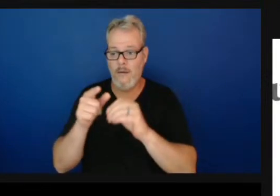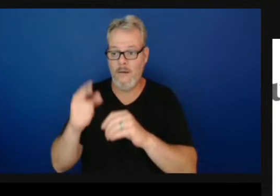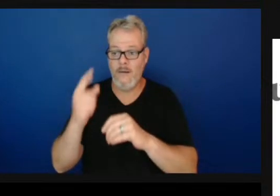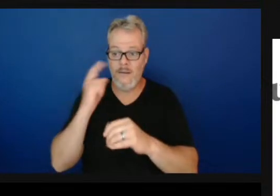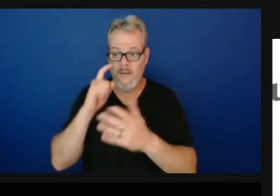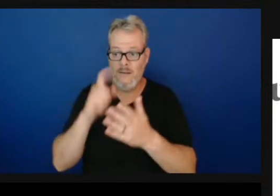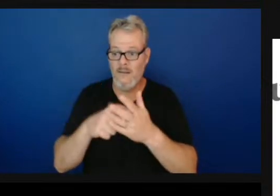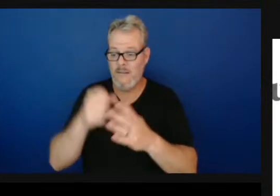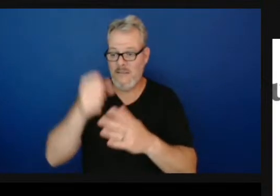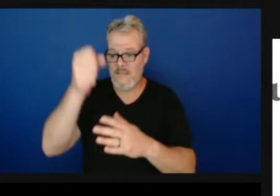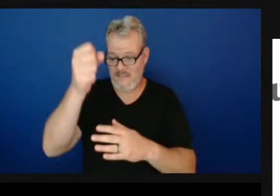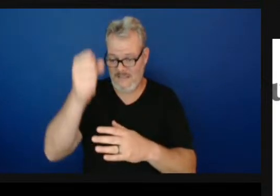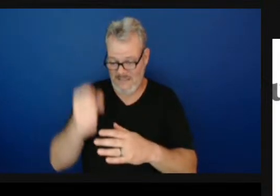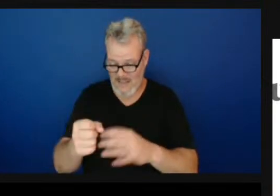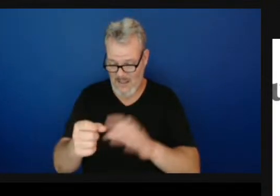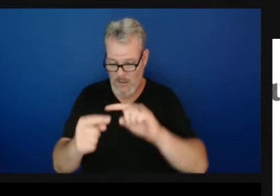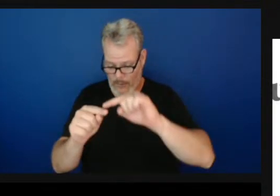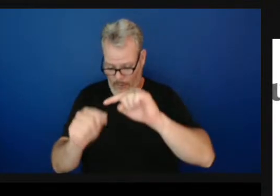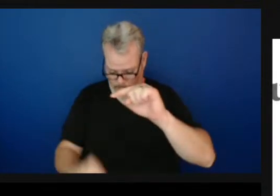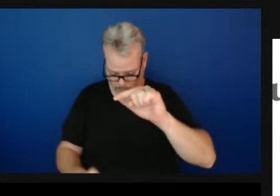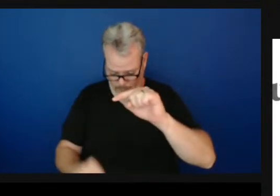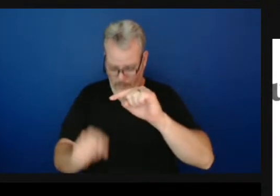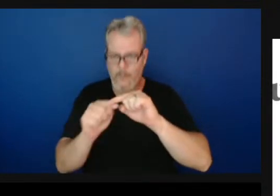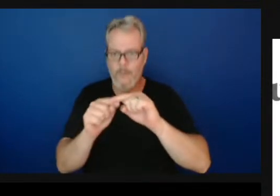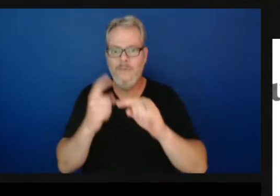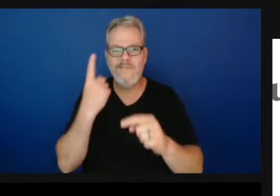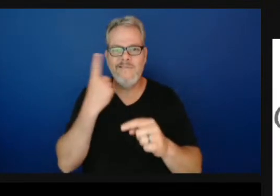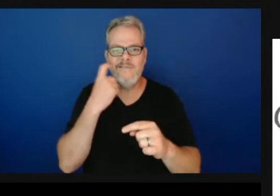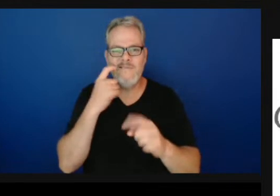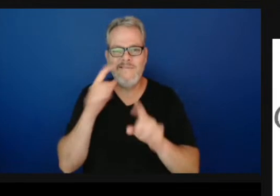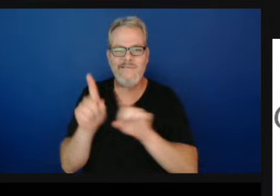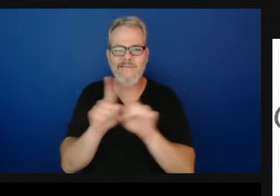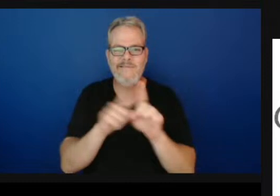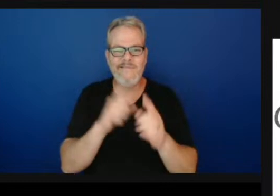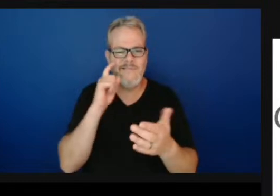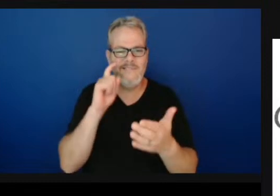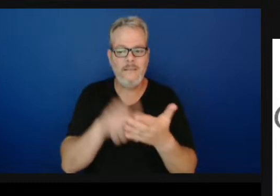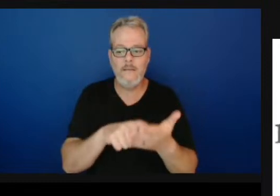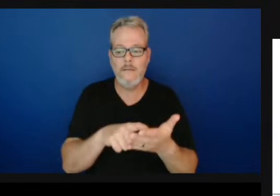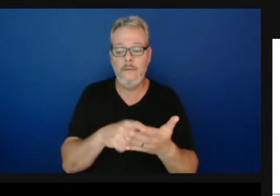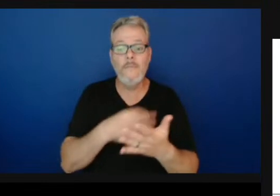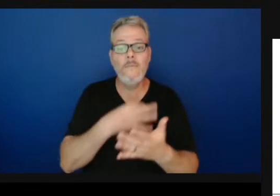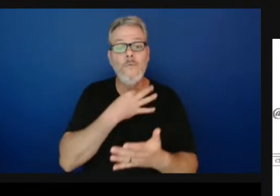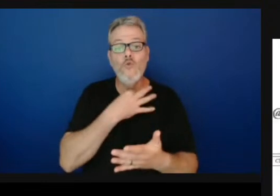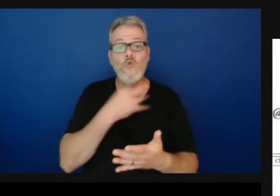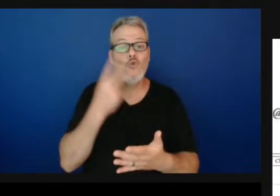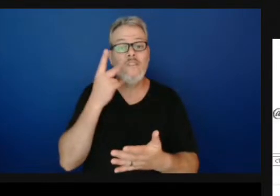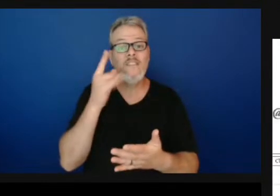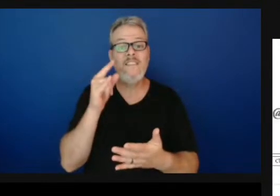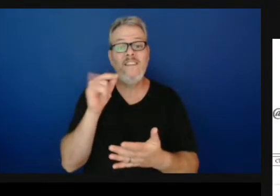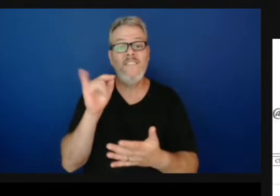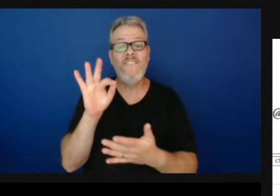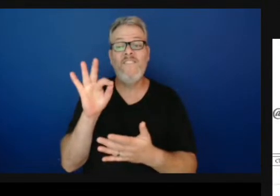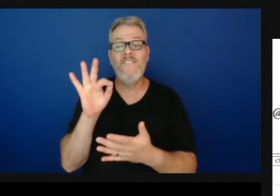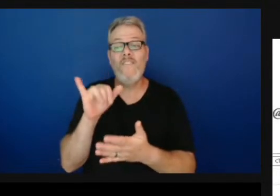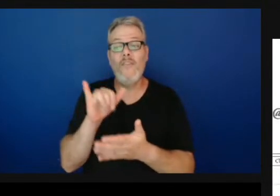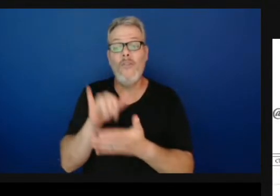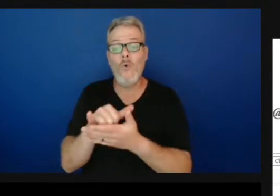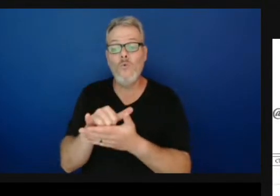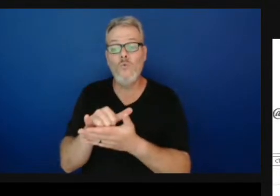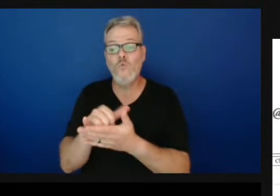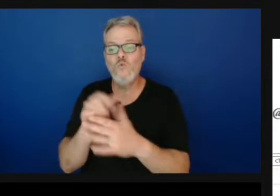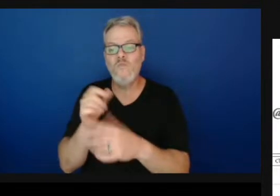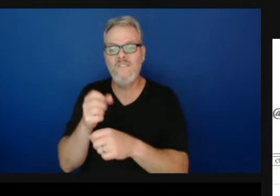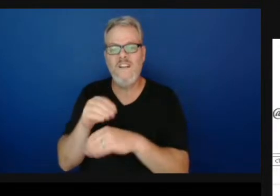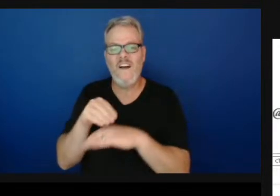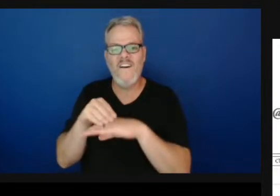as well by the recent GPS data. So really curious to see how much, if their corrections affect